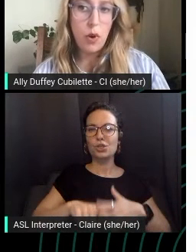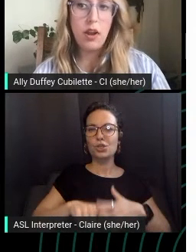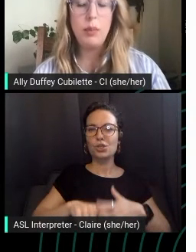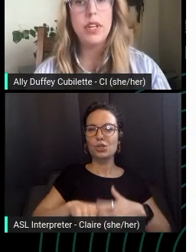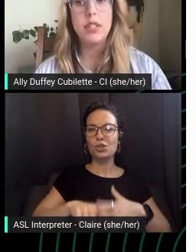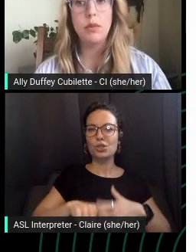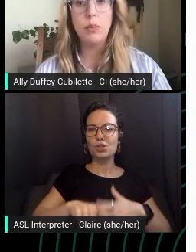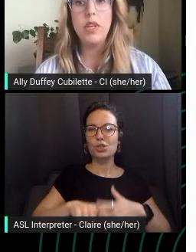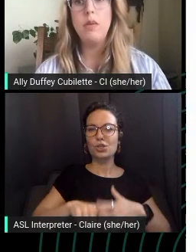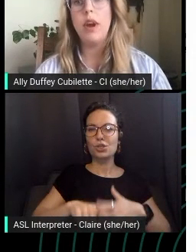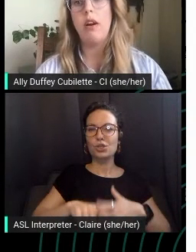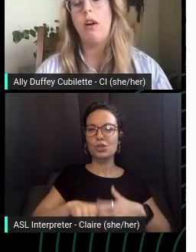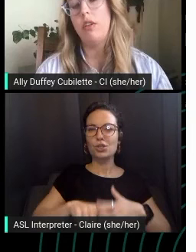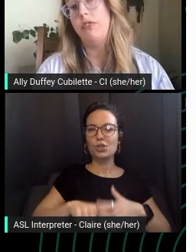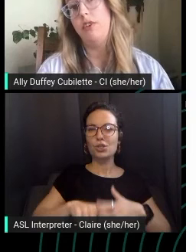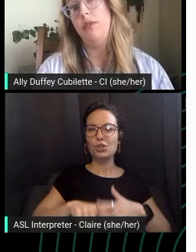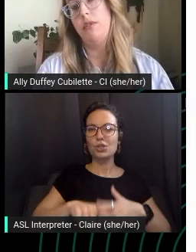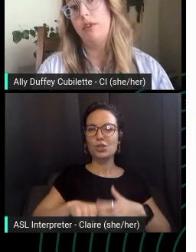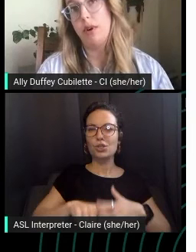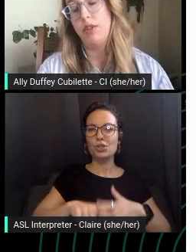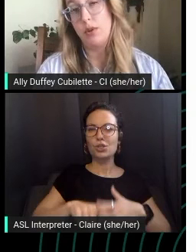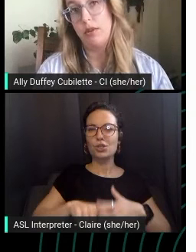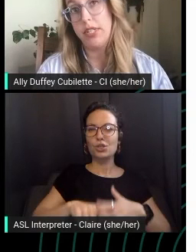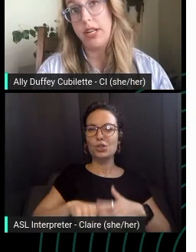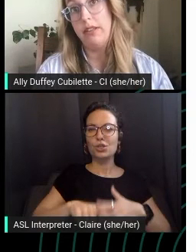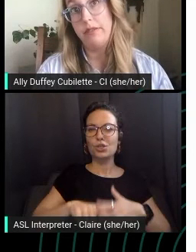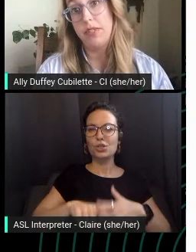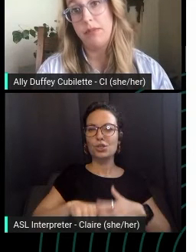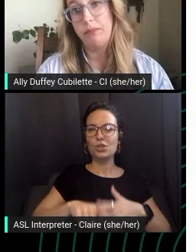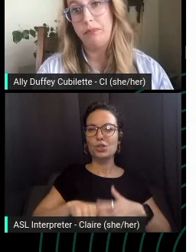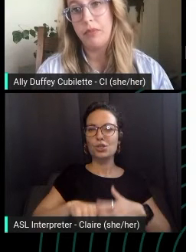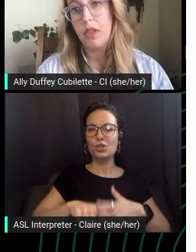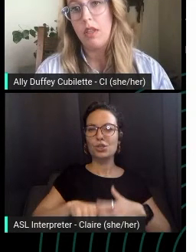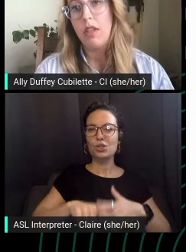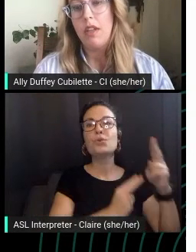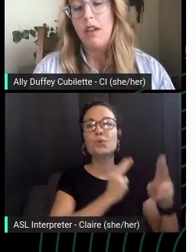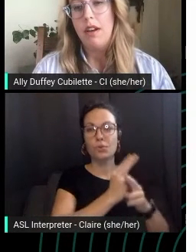for a while because it will be where all of your historical data lives.